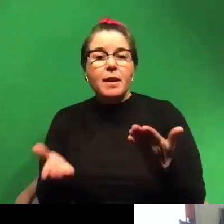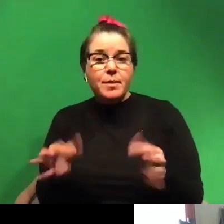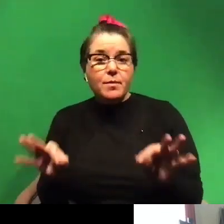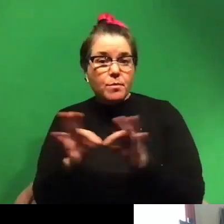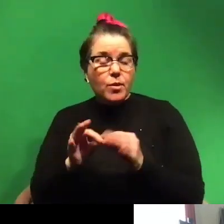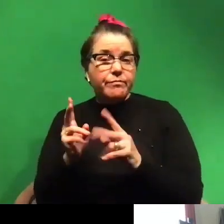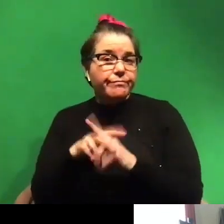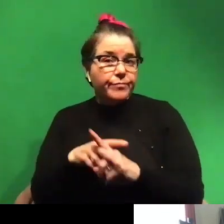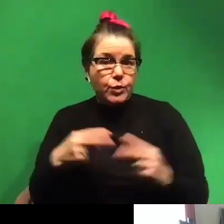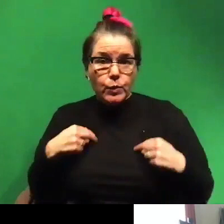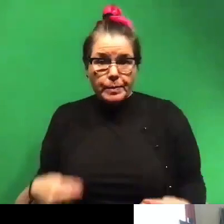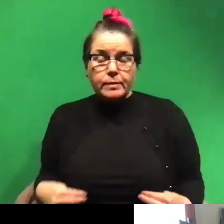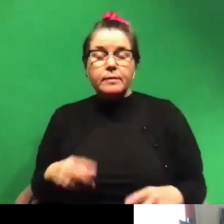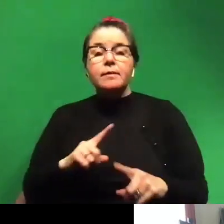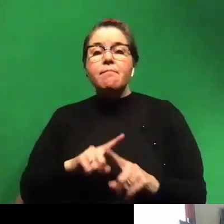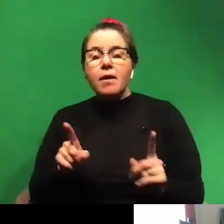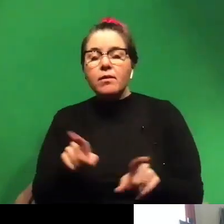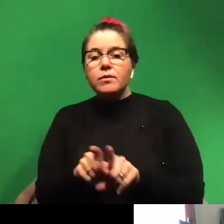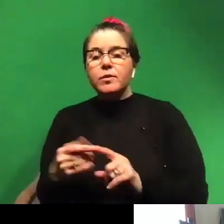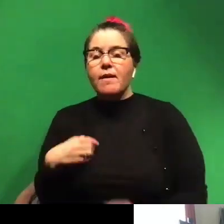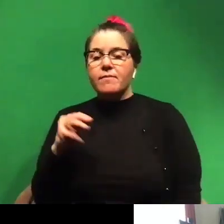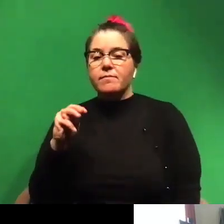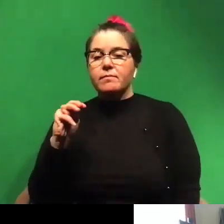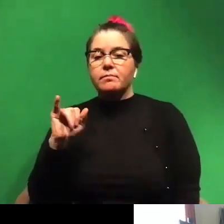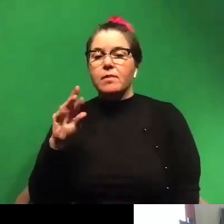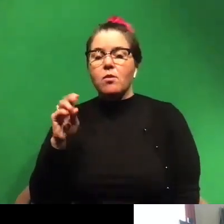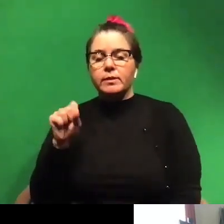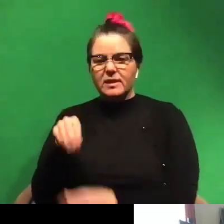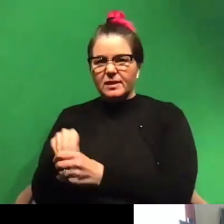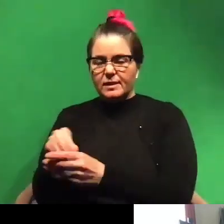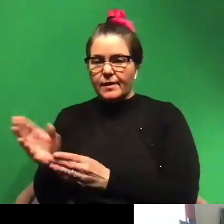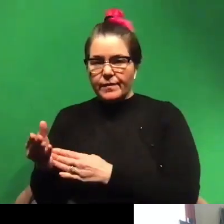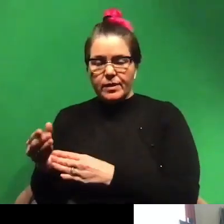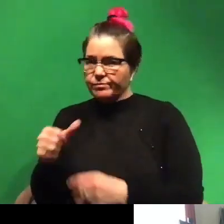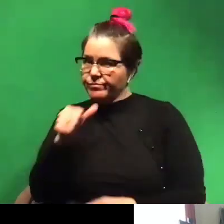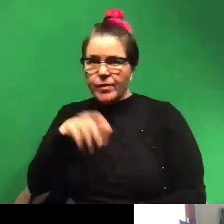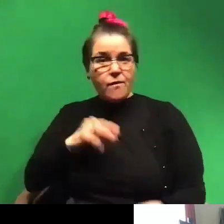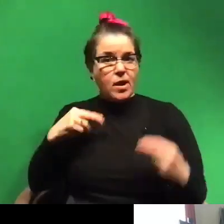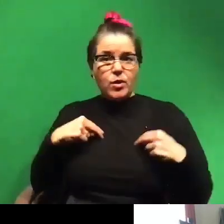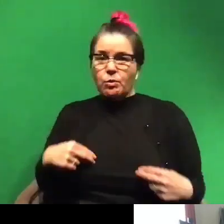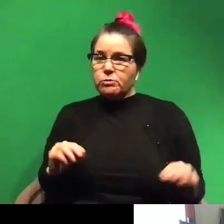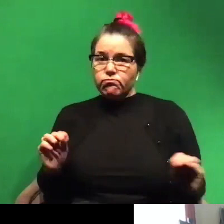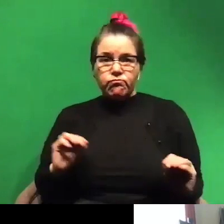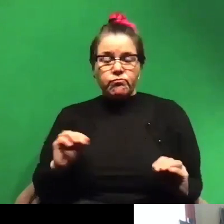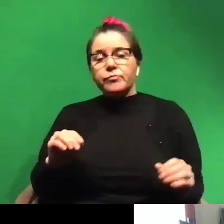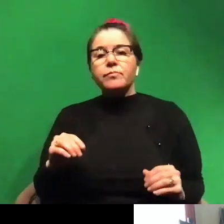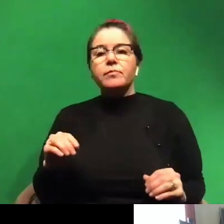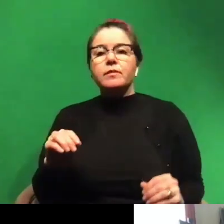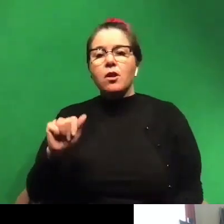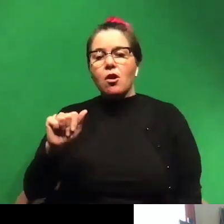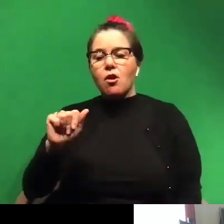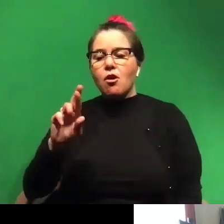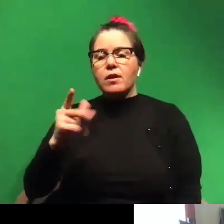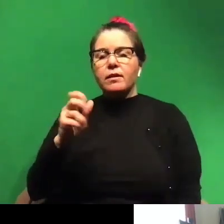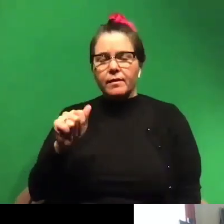humans. But there are also microbes that we found in fish that we don't find in humans. So there are some archaea that we found in